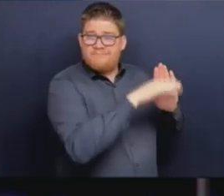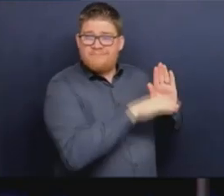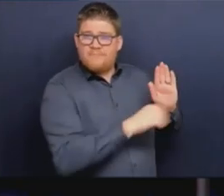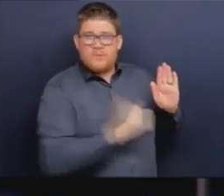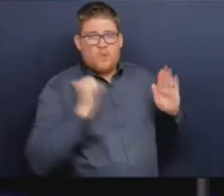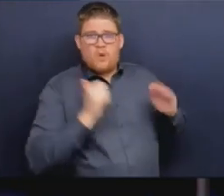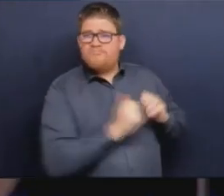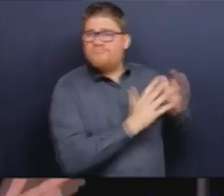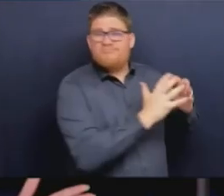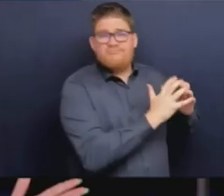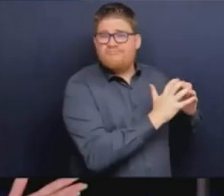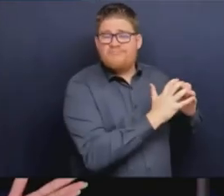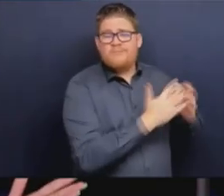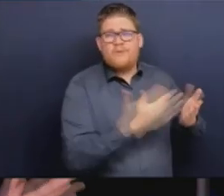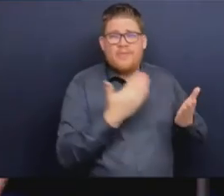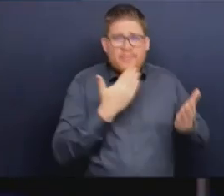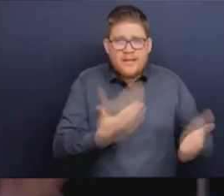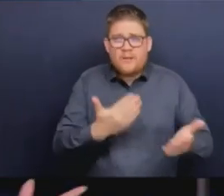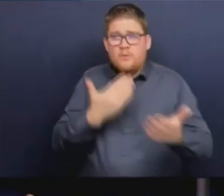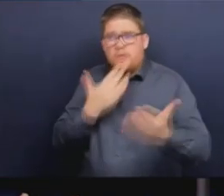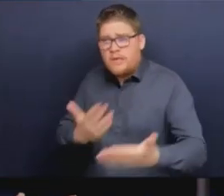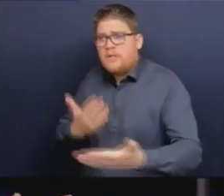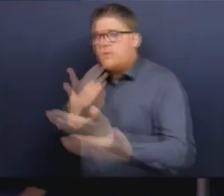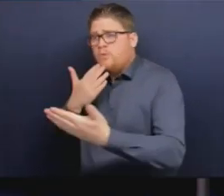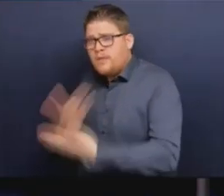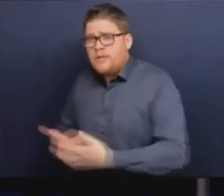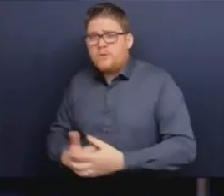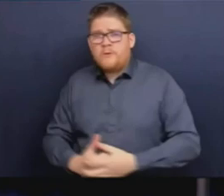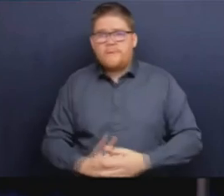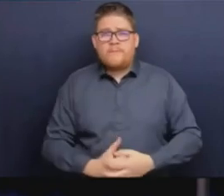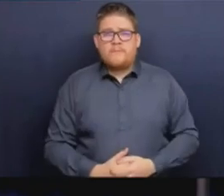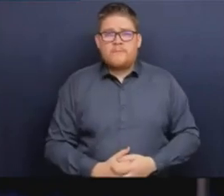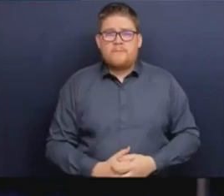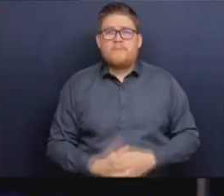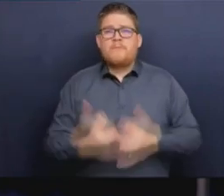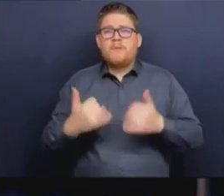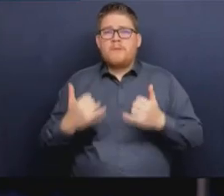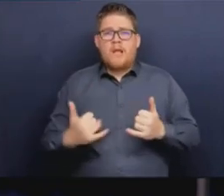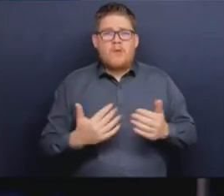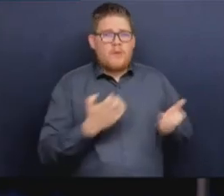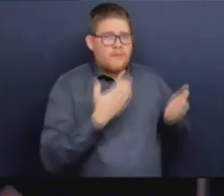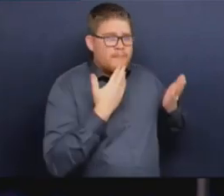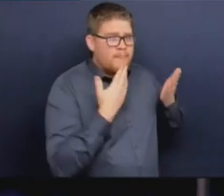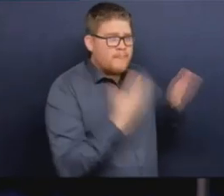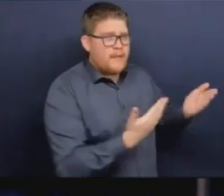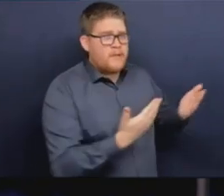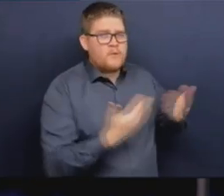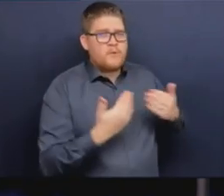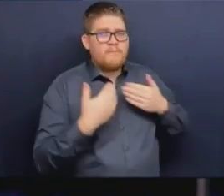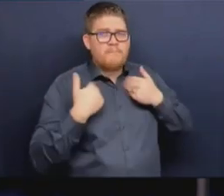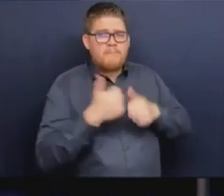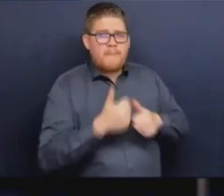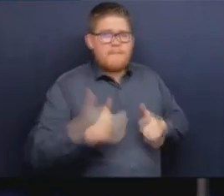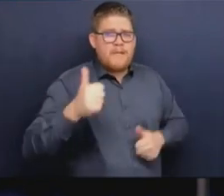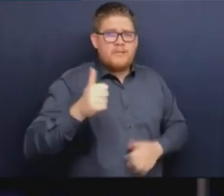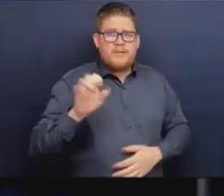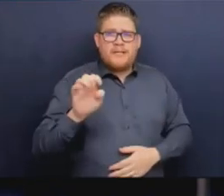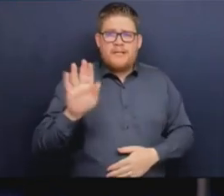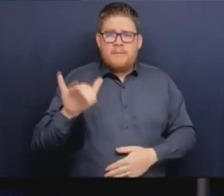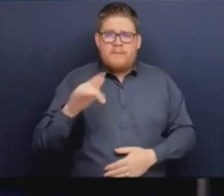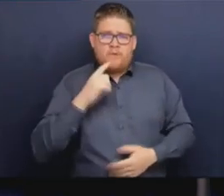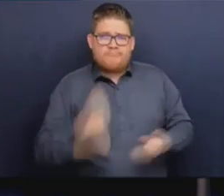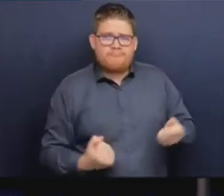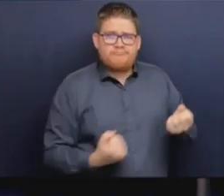people. Minister Eby, without his support, I wouldn't be standing here and presenting all this information that I have.